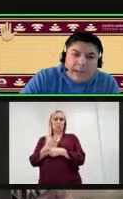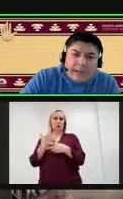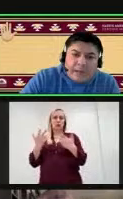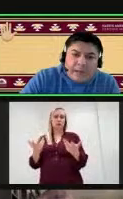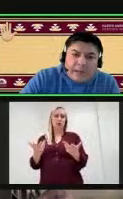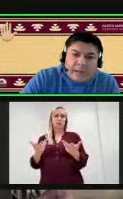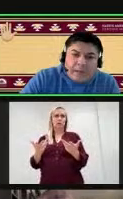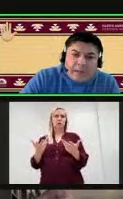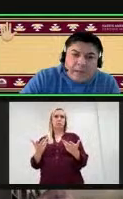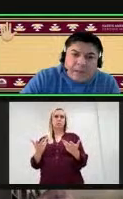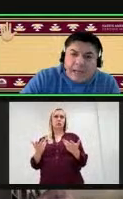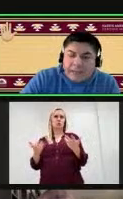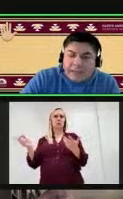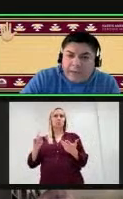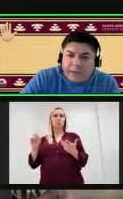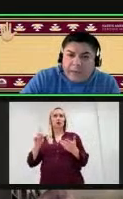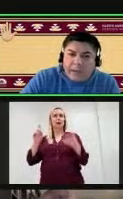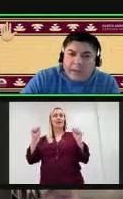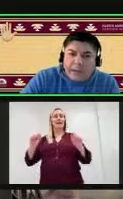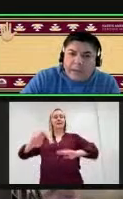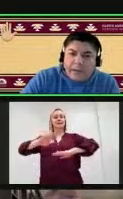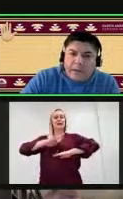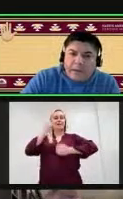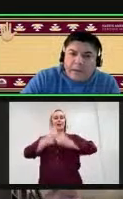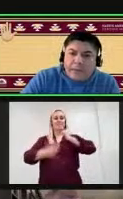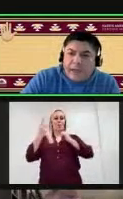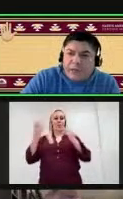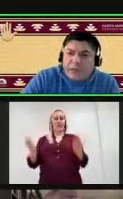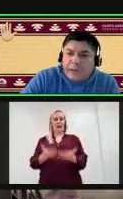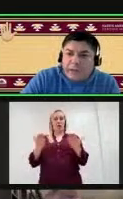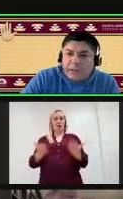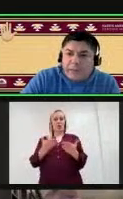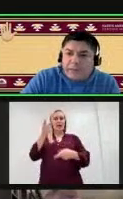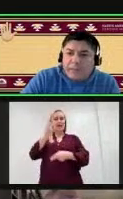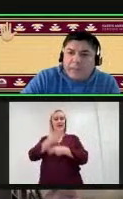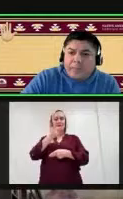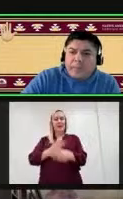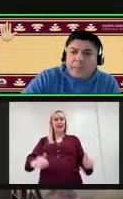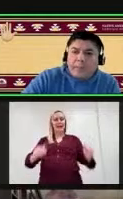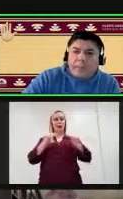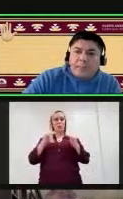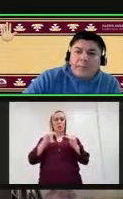where that can satisfy everybody here and keep that equal weight.